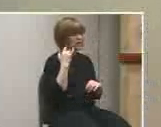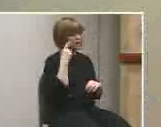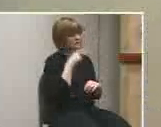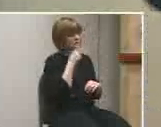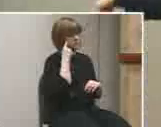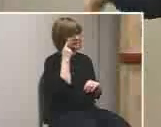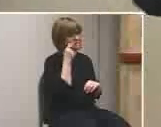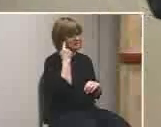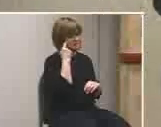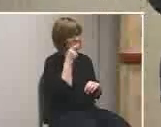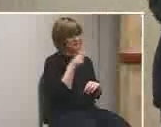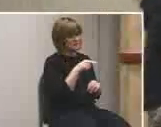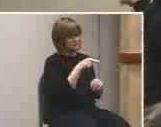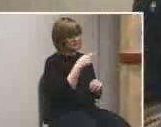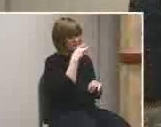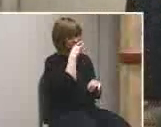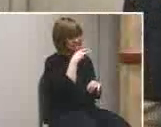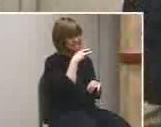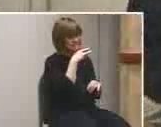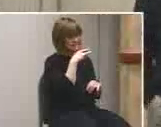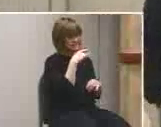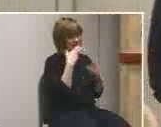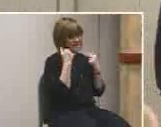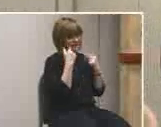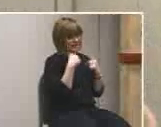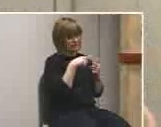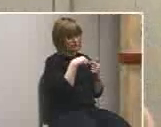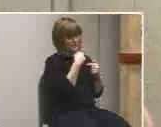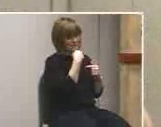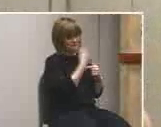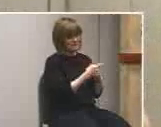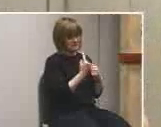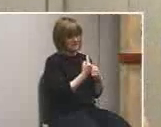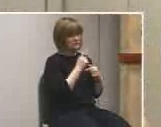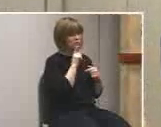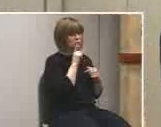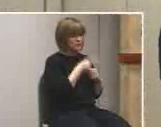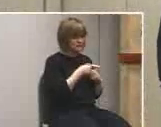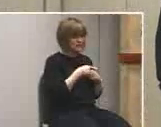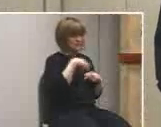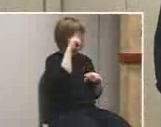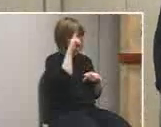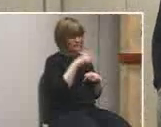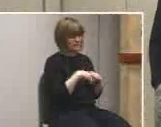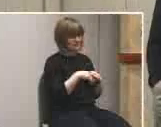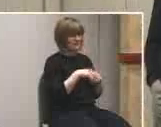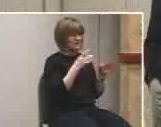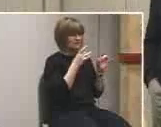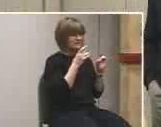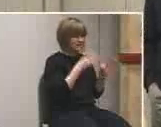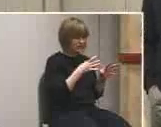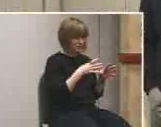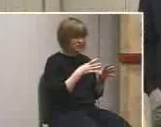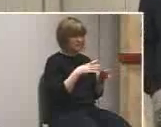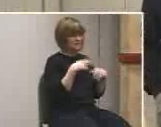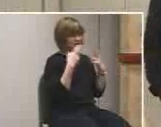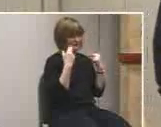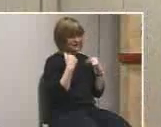laugh when I say something really stupid, really disgusting and raunchy in the class? Why do the students